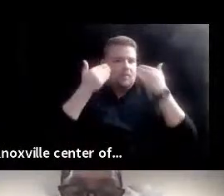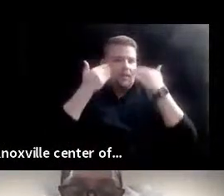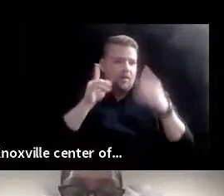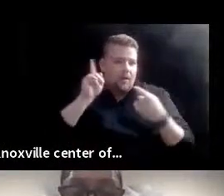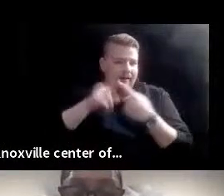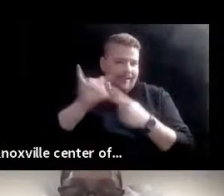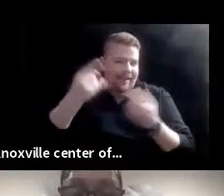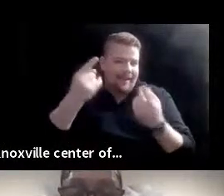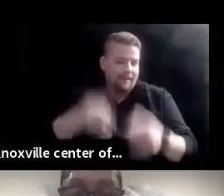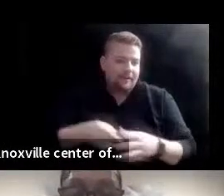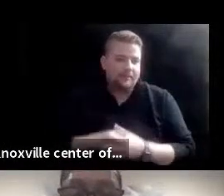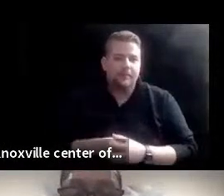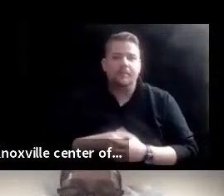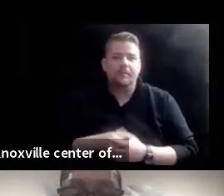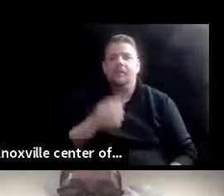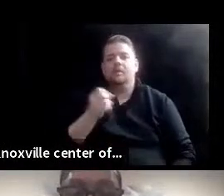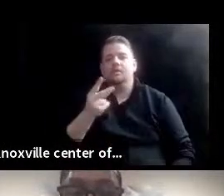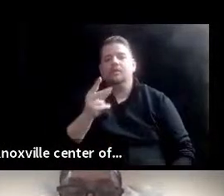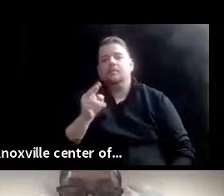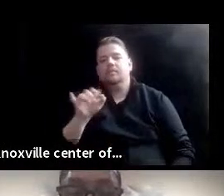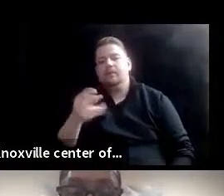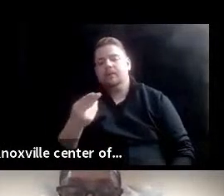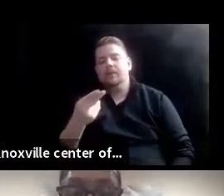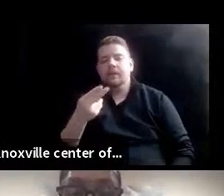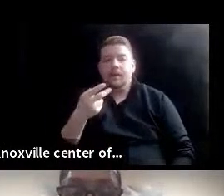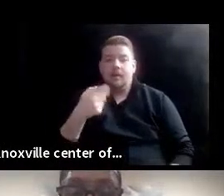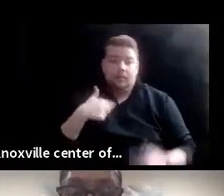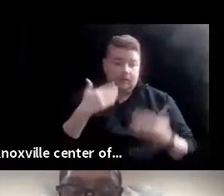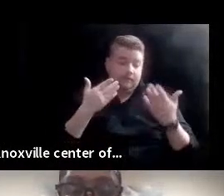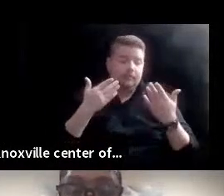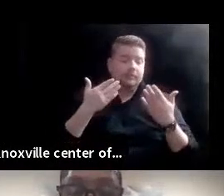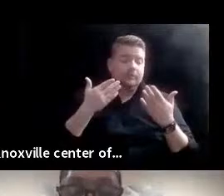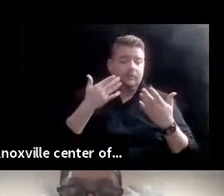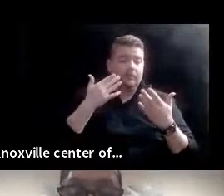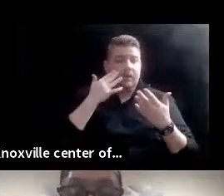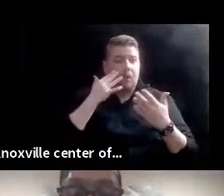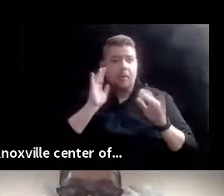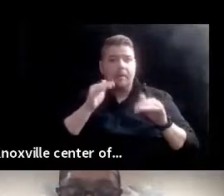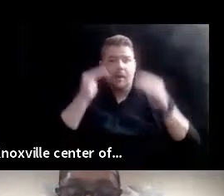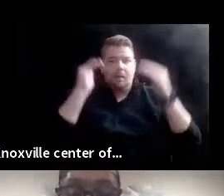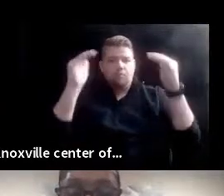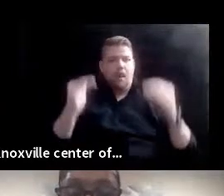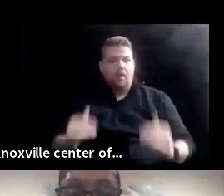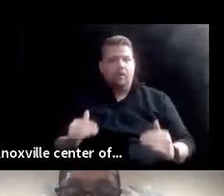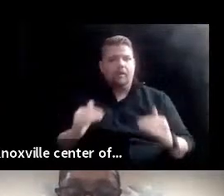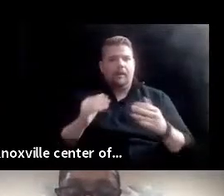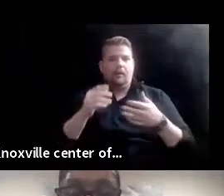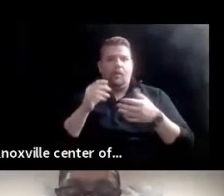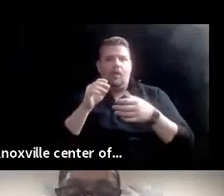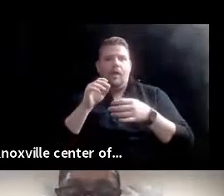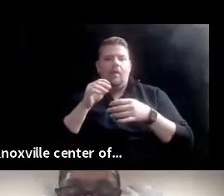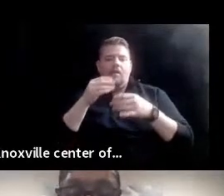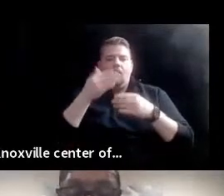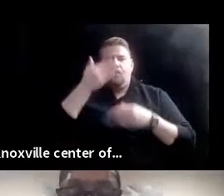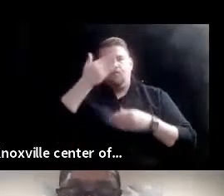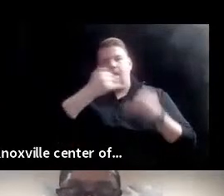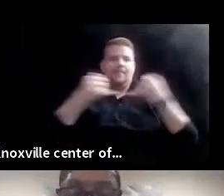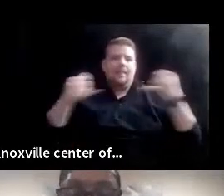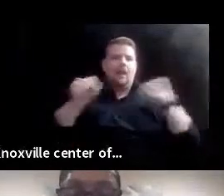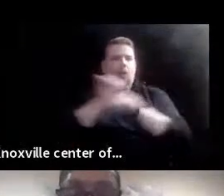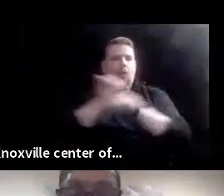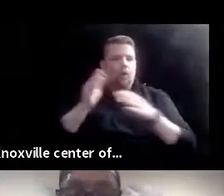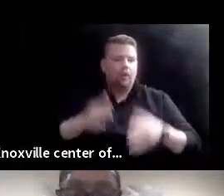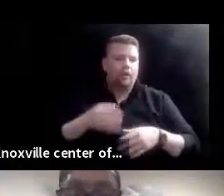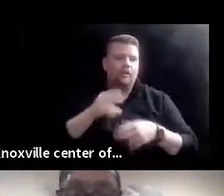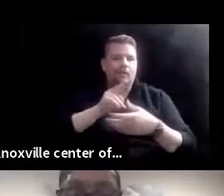point, there is a hierarchy set. It's going to be frontline healthcare workers first, But we've also I mean, we need a runway